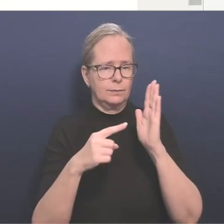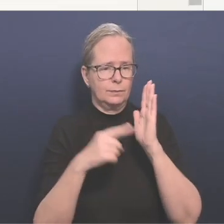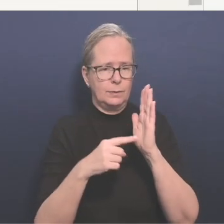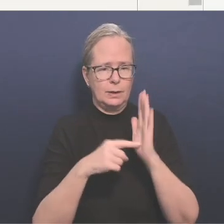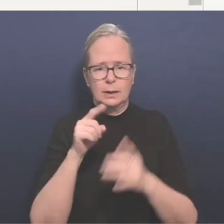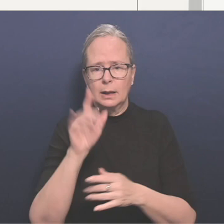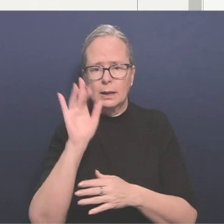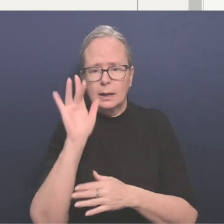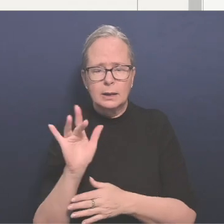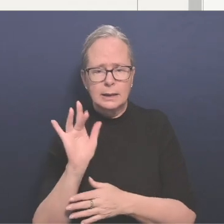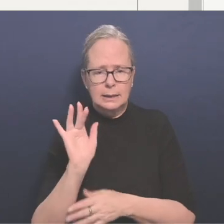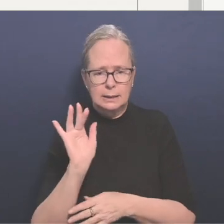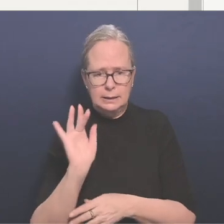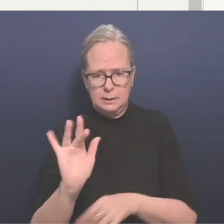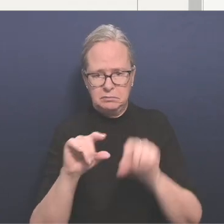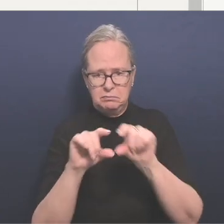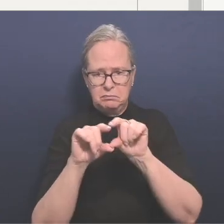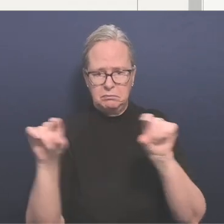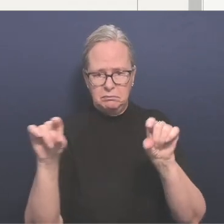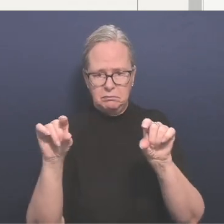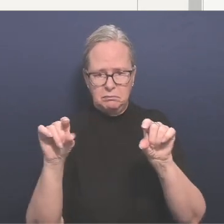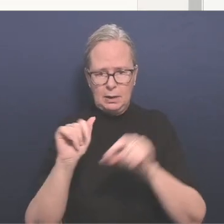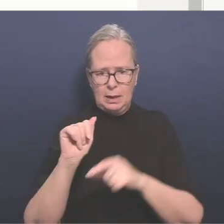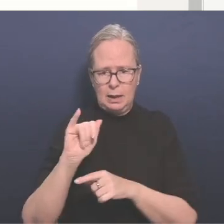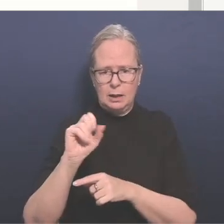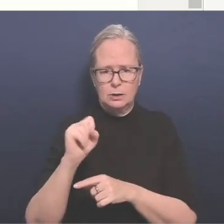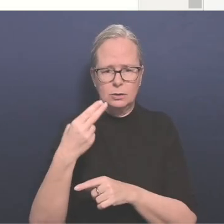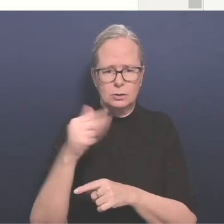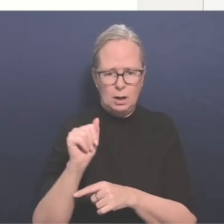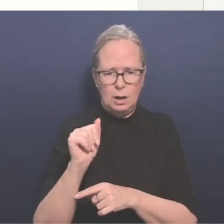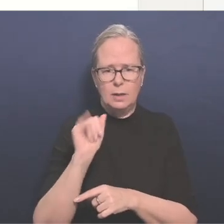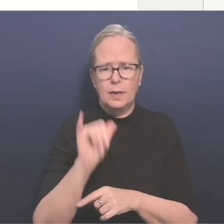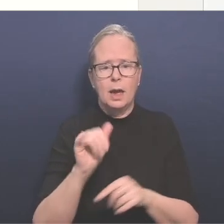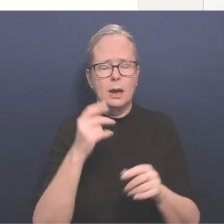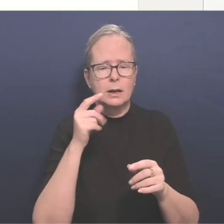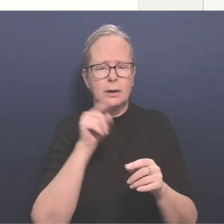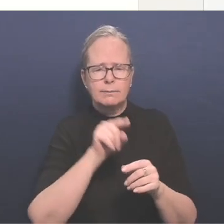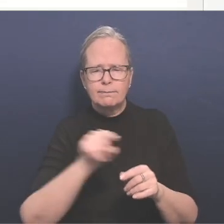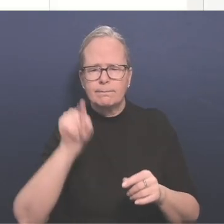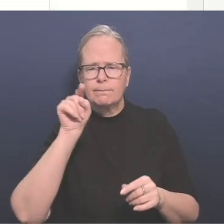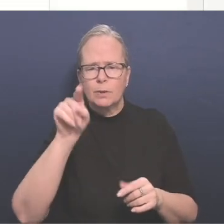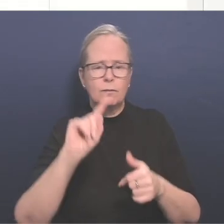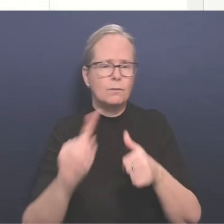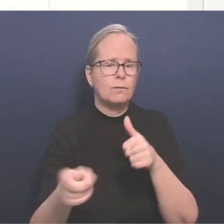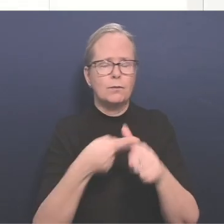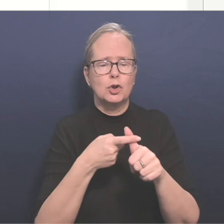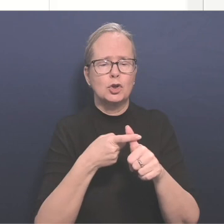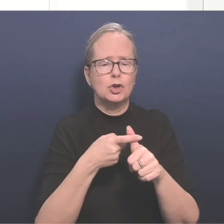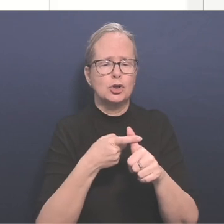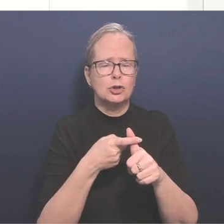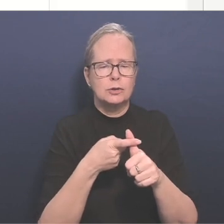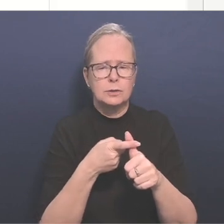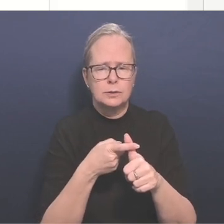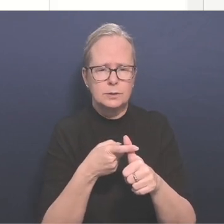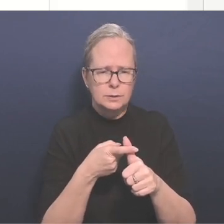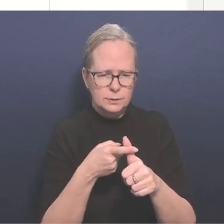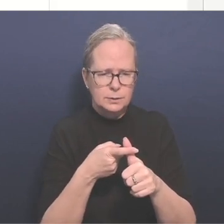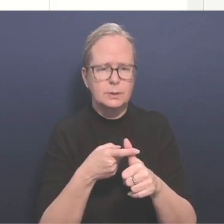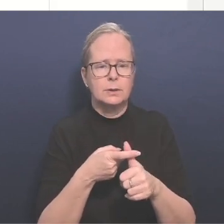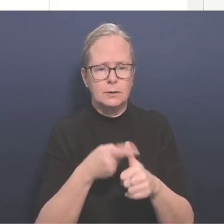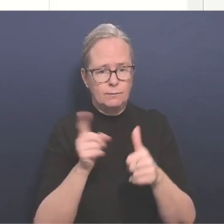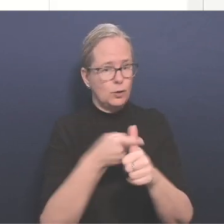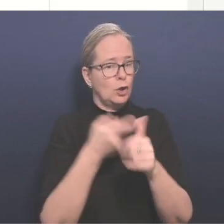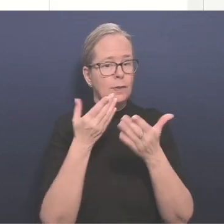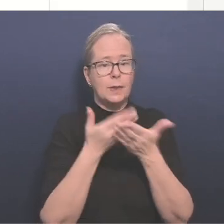child? So here are the starting points where your client can start from, to look for benefits,